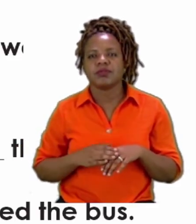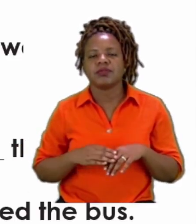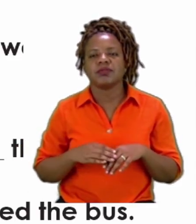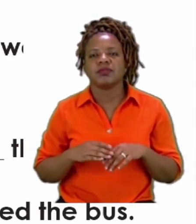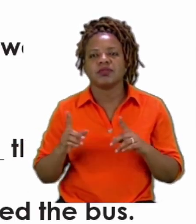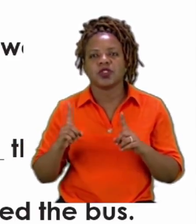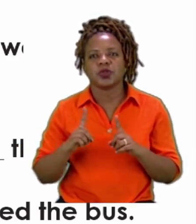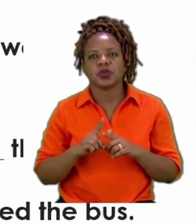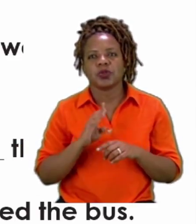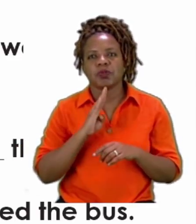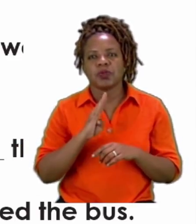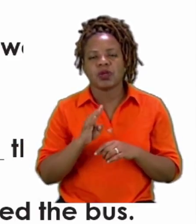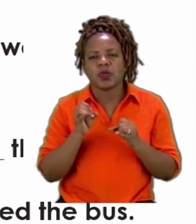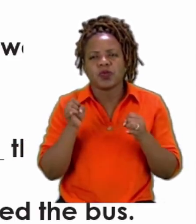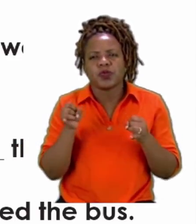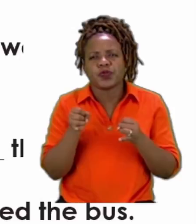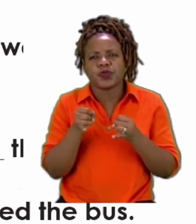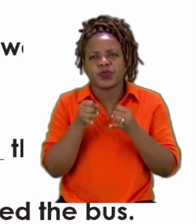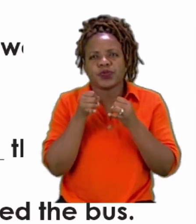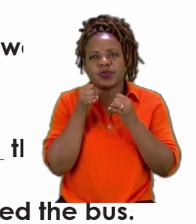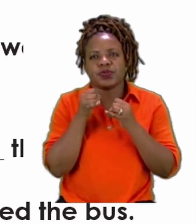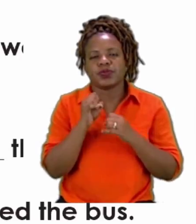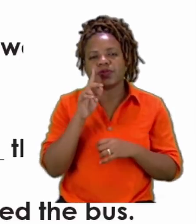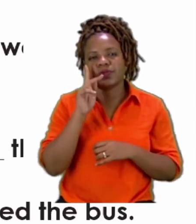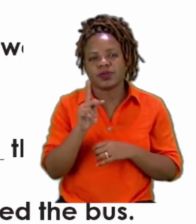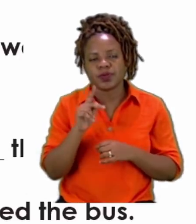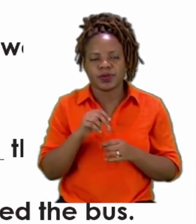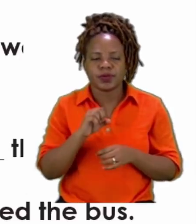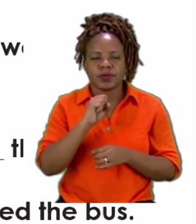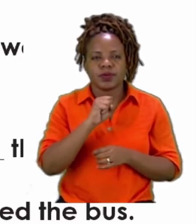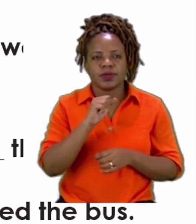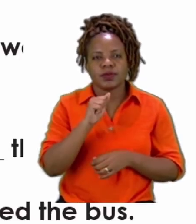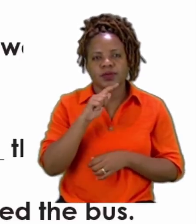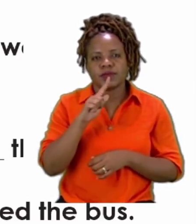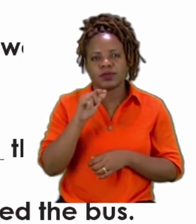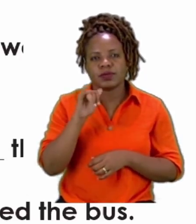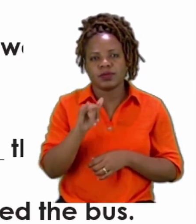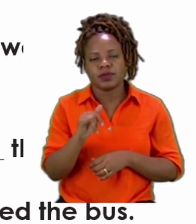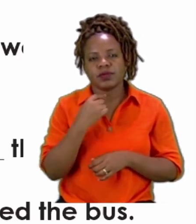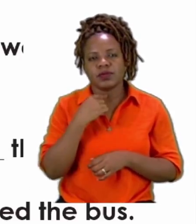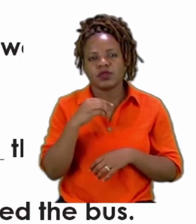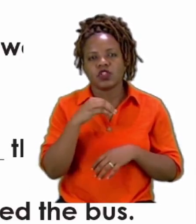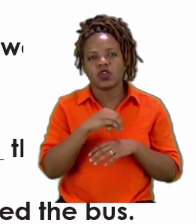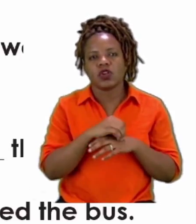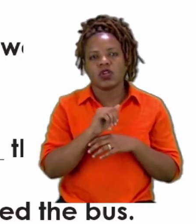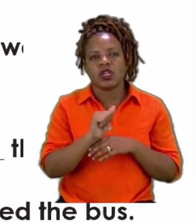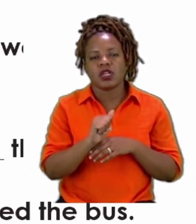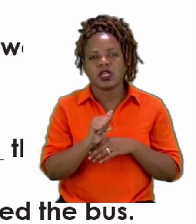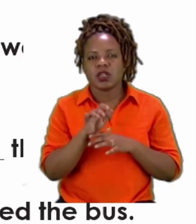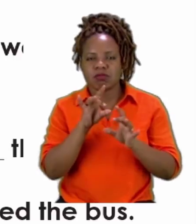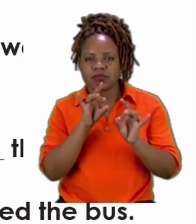Sally is on a diet. Dash, she wants to be thin again.